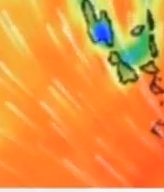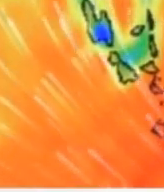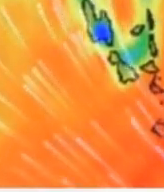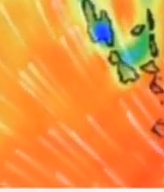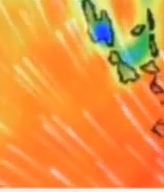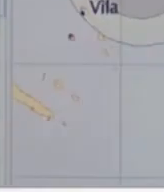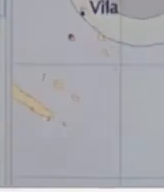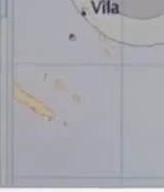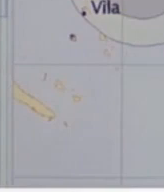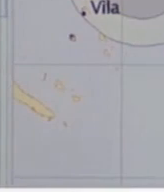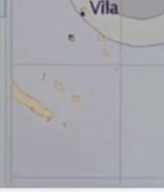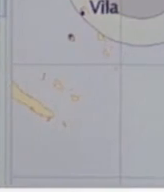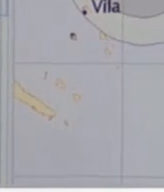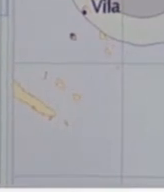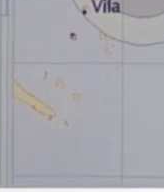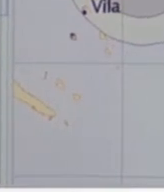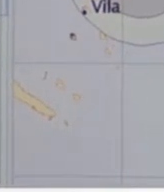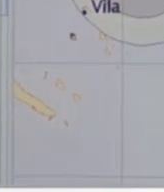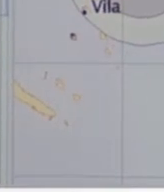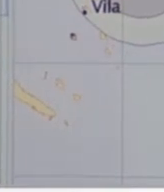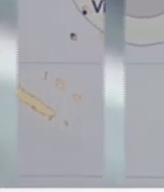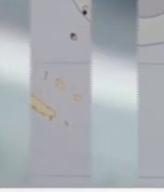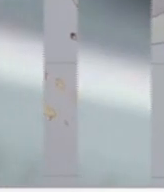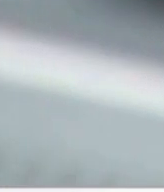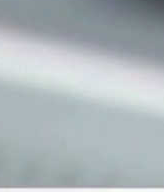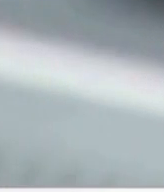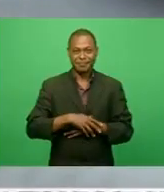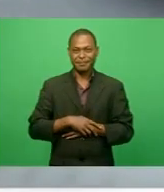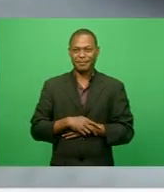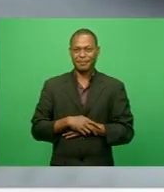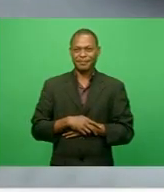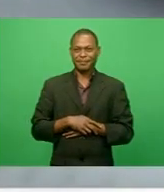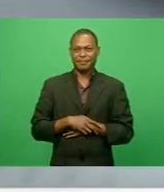tonight, heavy rain expected from Wednesday.